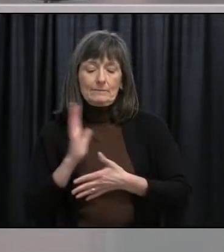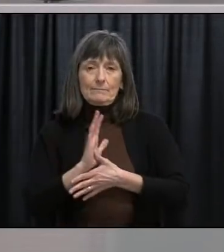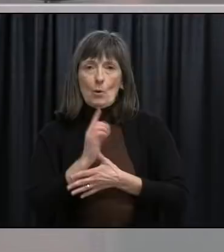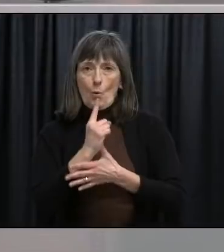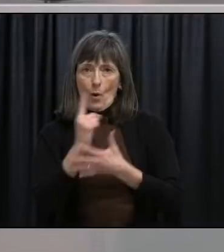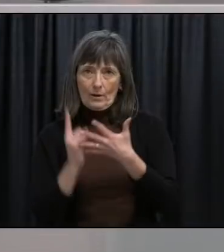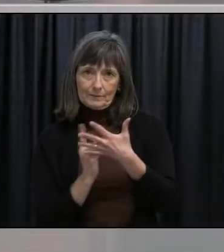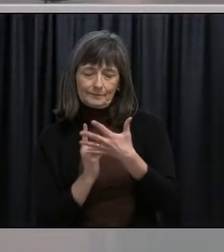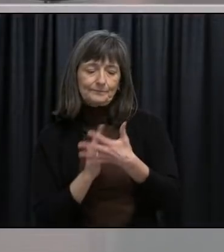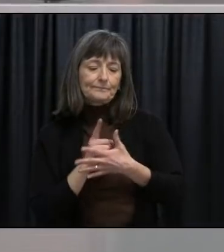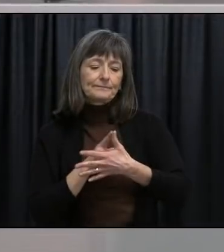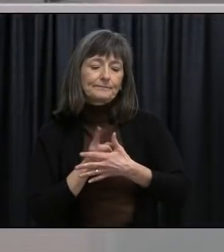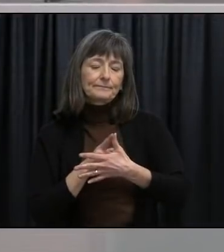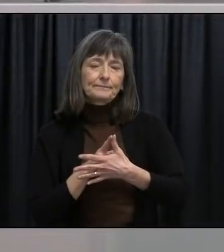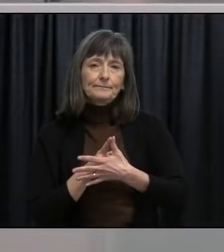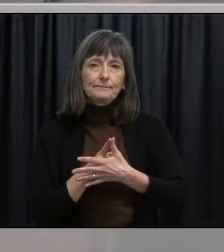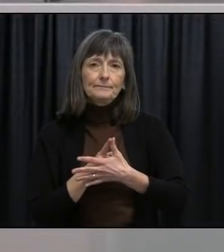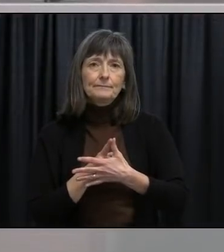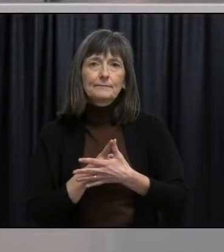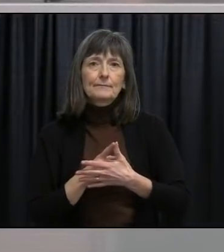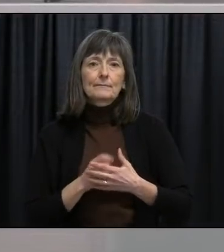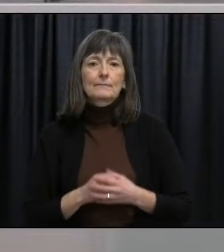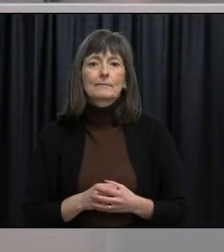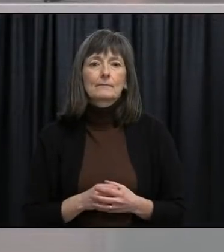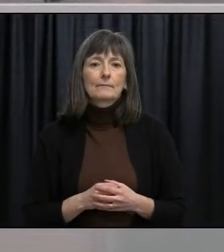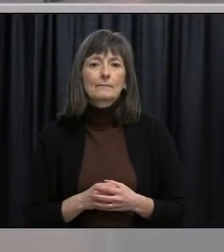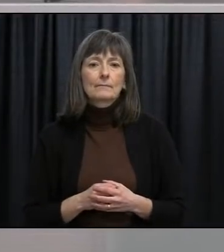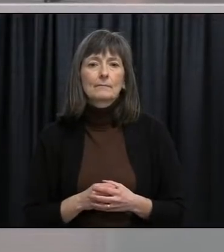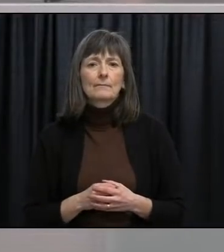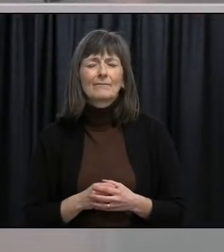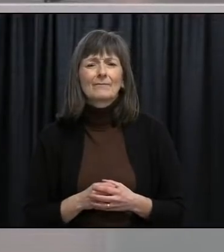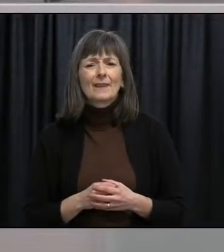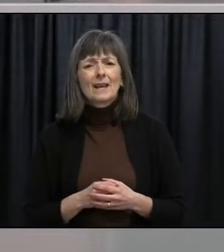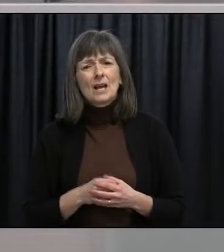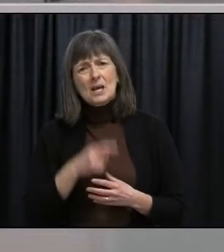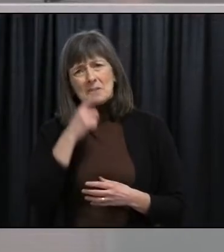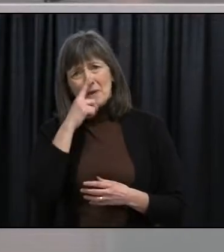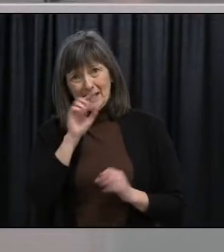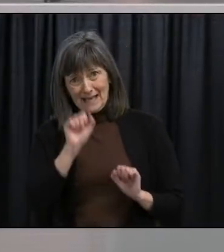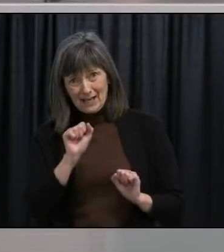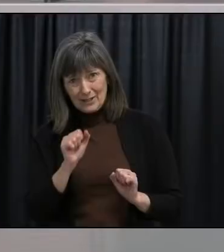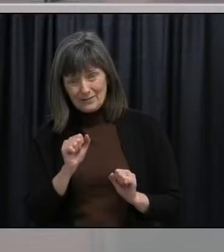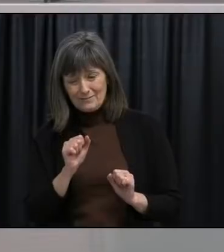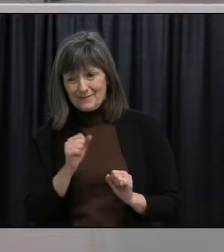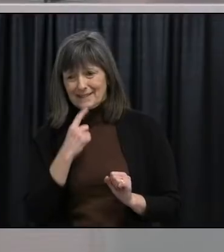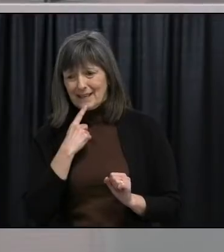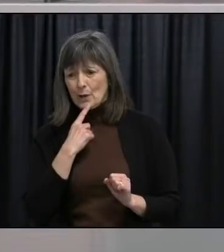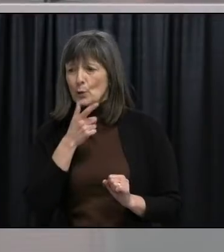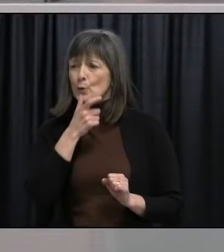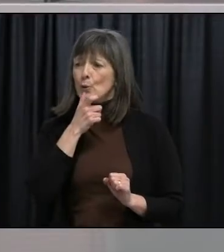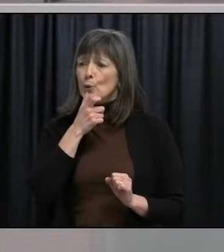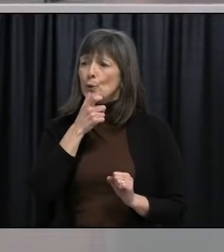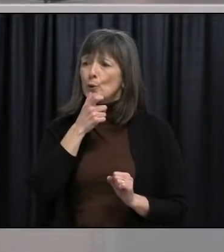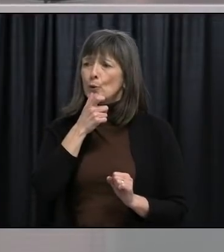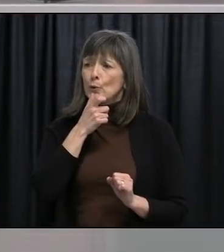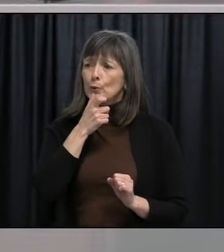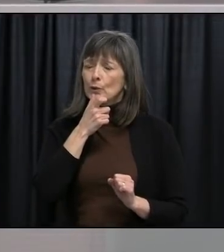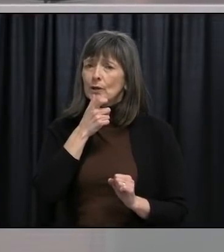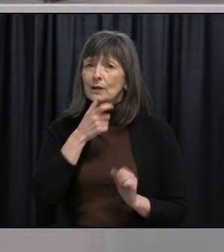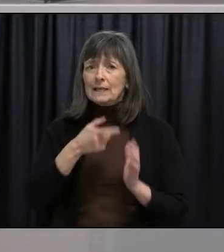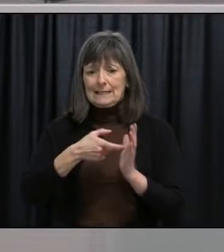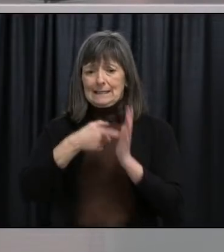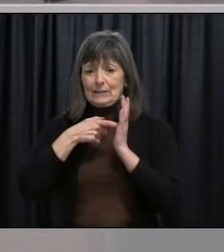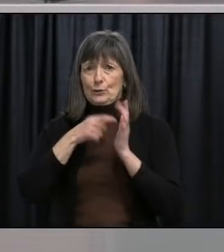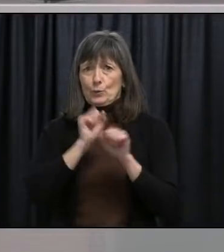is there going to be, or can you provide a list of who qualifies as an essential worker? I know people are already wondering whether or not that includes everything